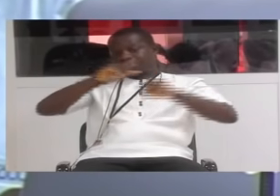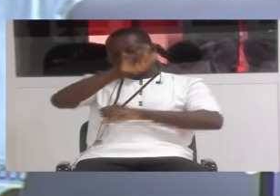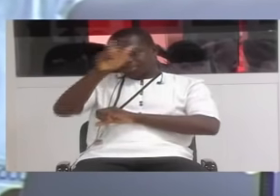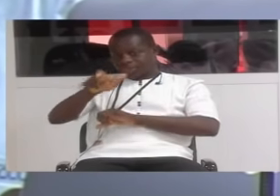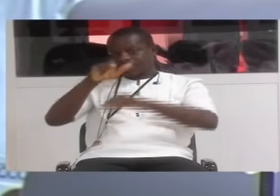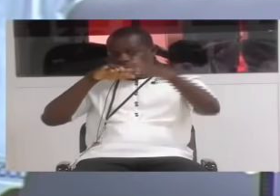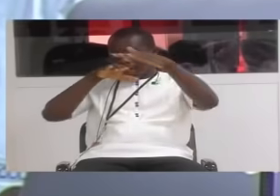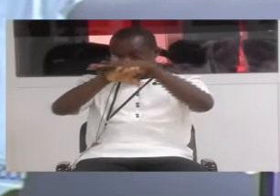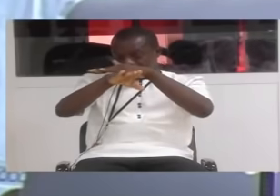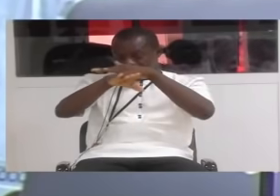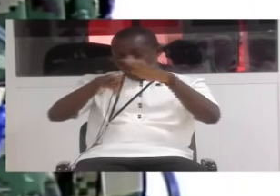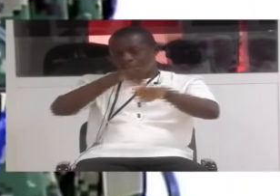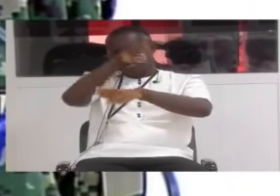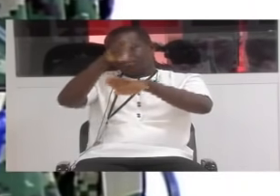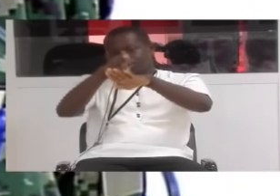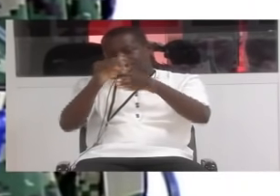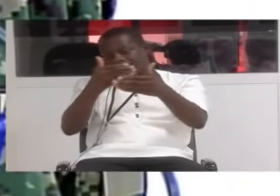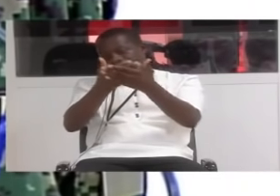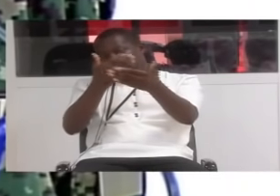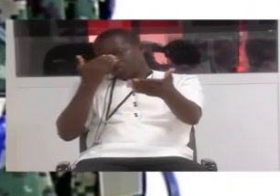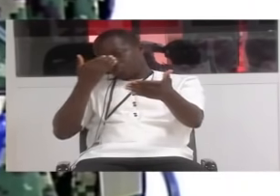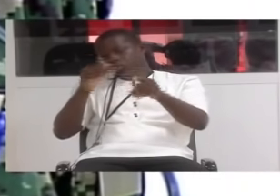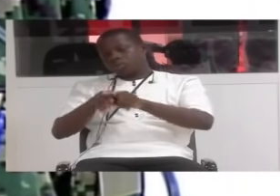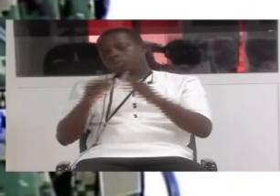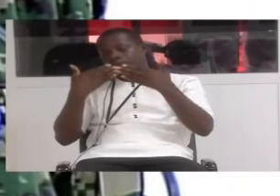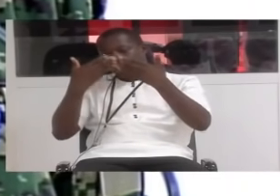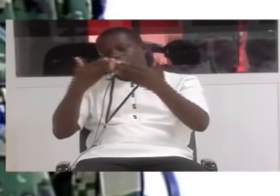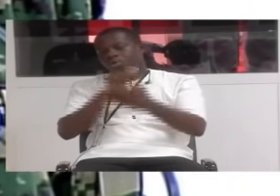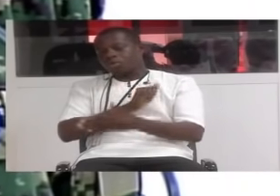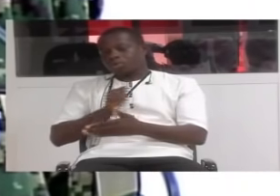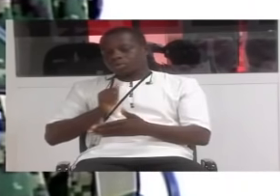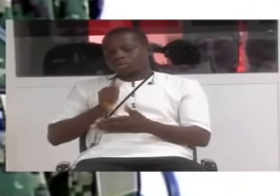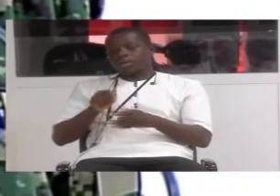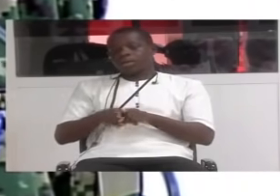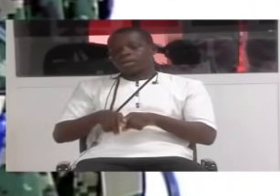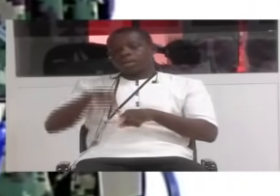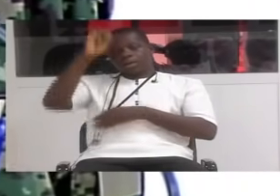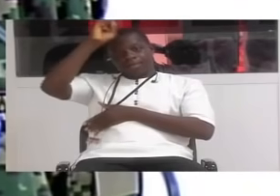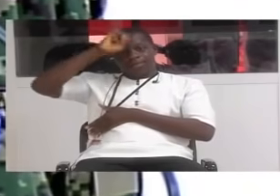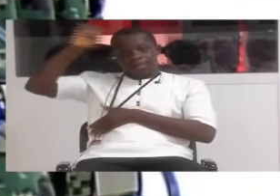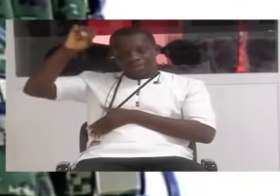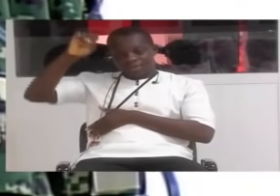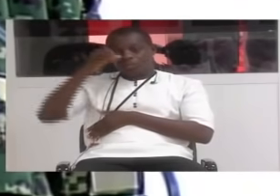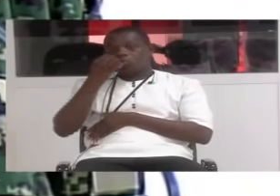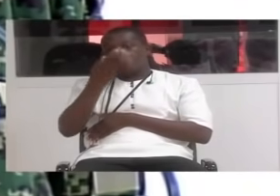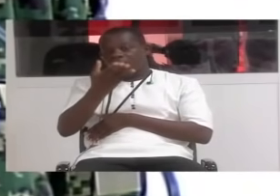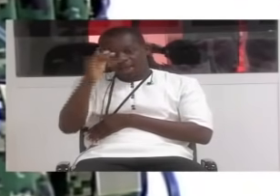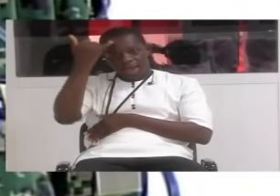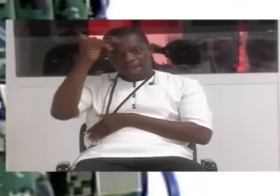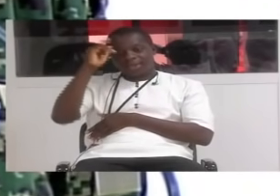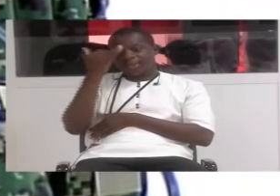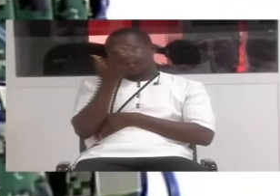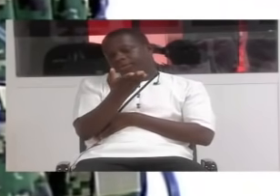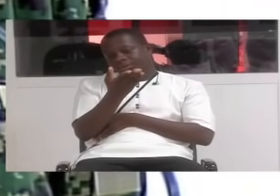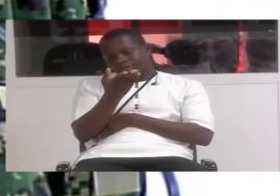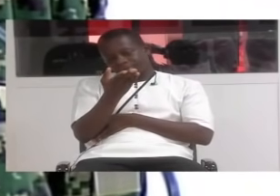officers yi deme fofu bañ genn lolu lañ ñu wax ne bour bi li la diglé. Yes, when